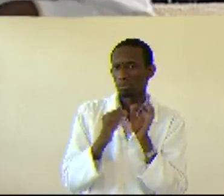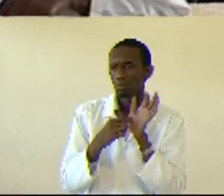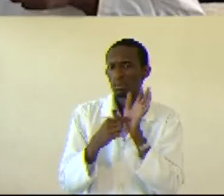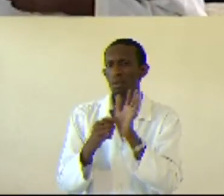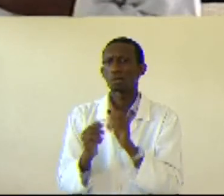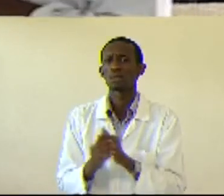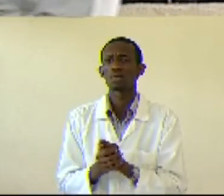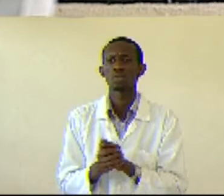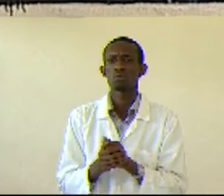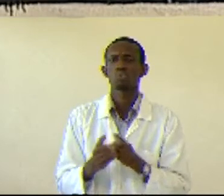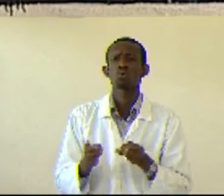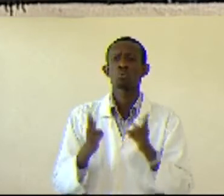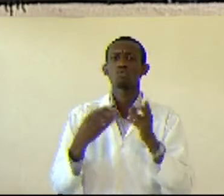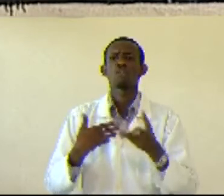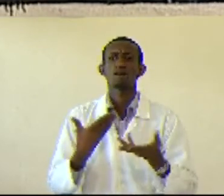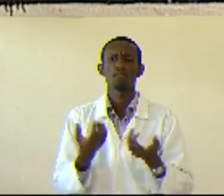have this